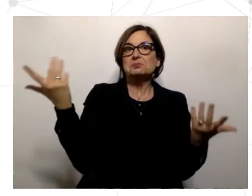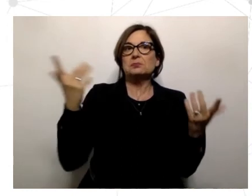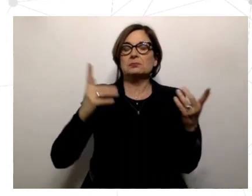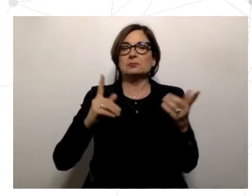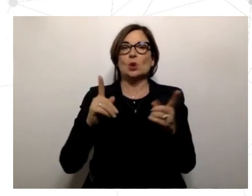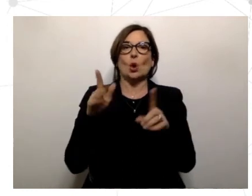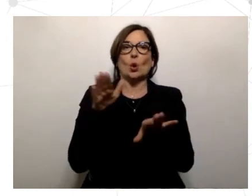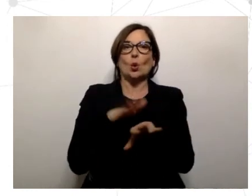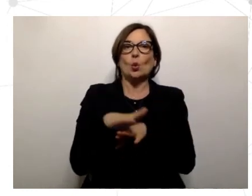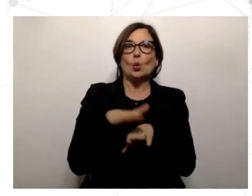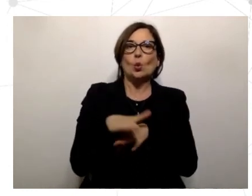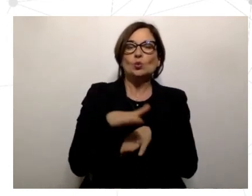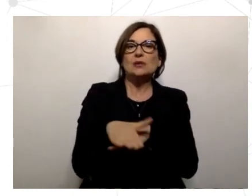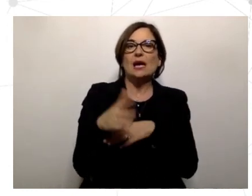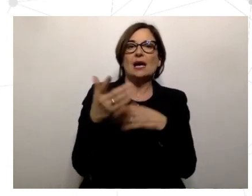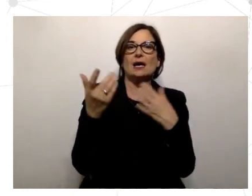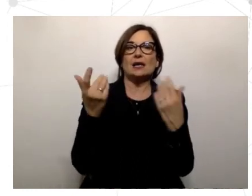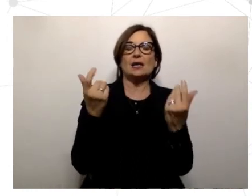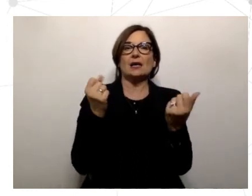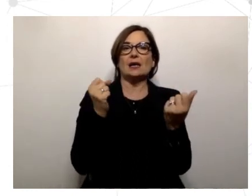utilizzare dispositivi